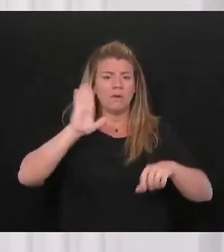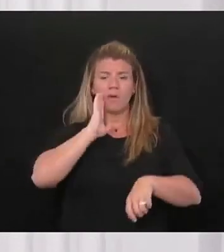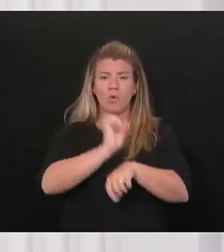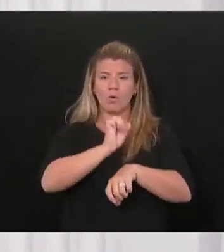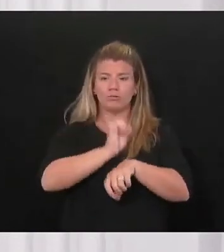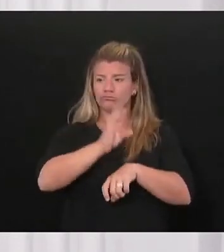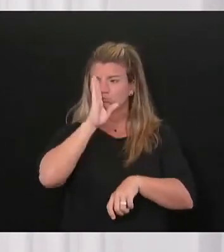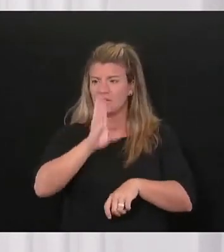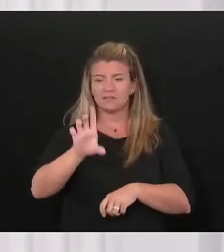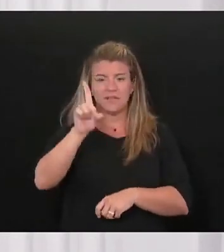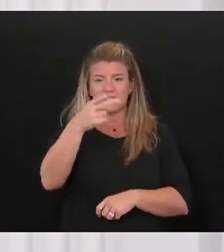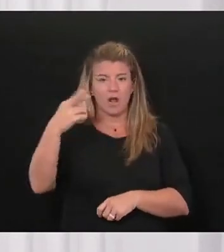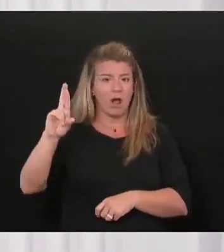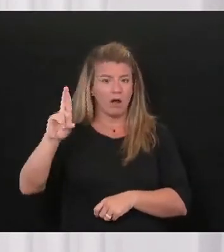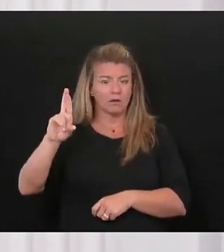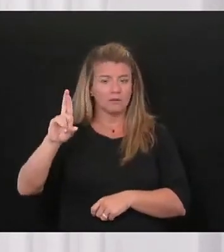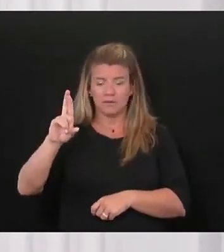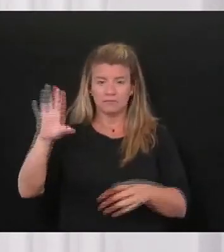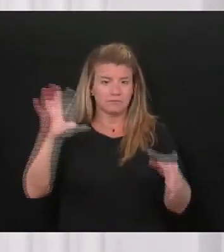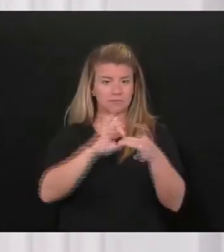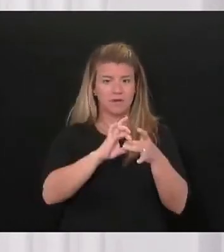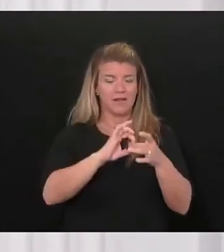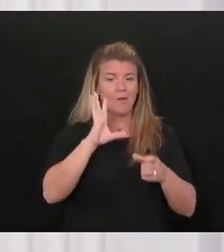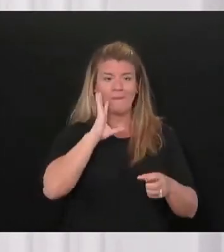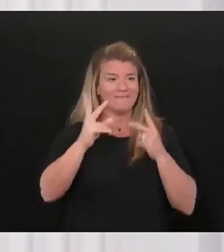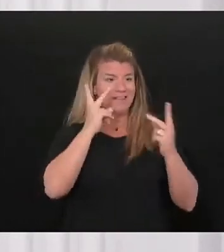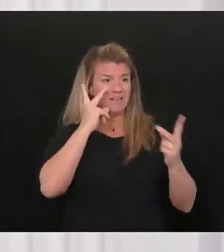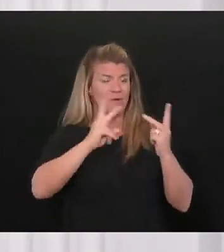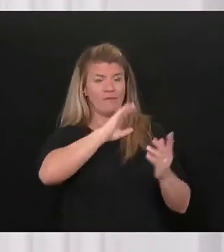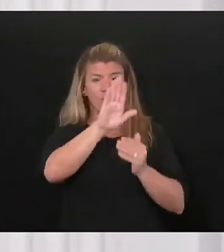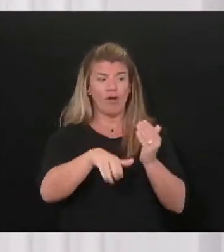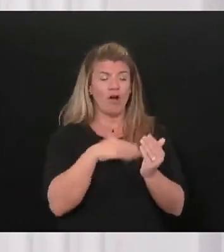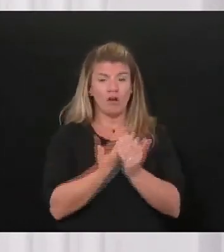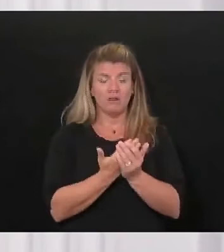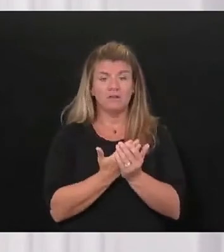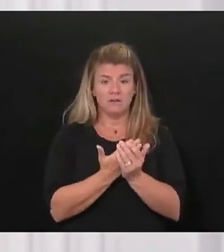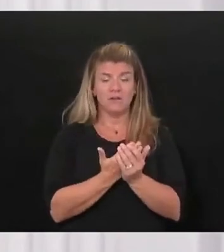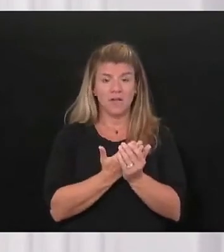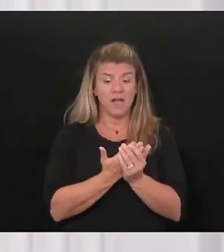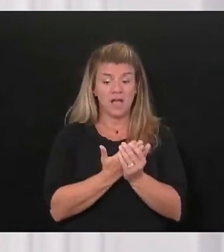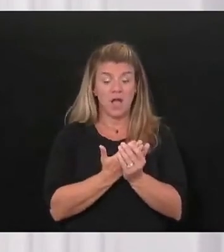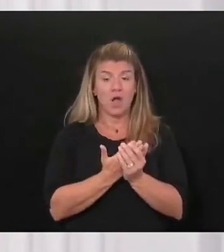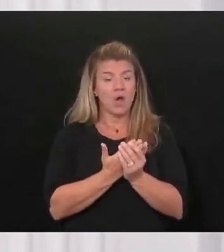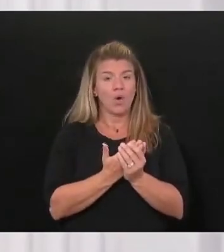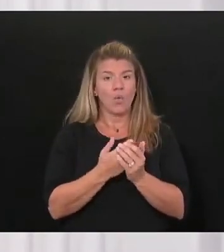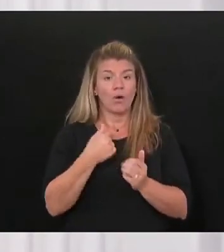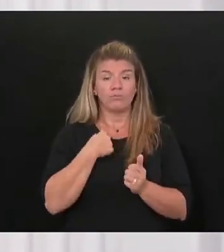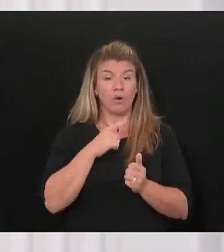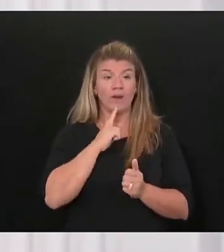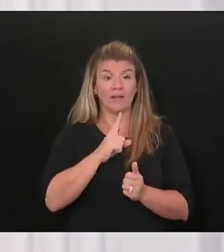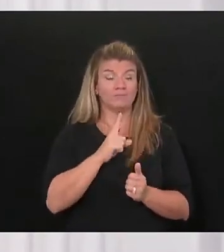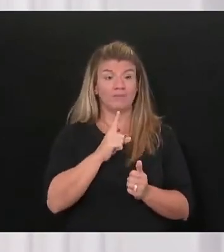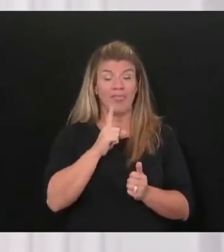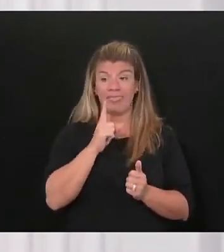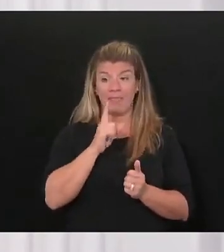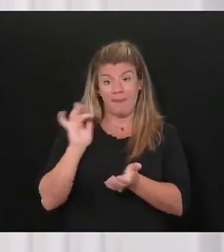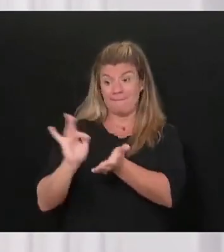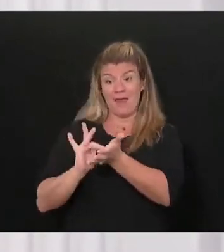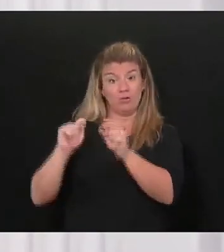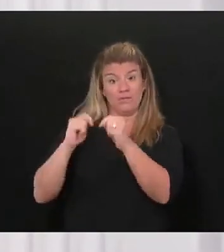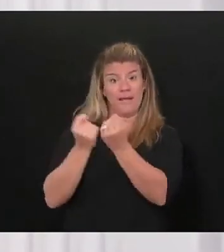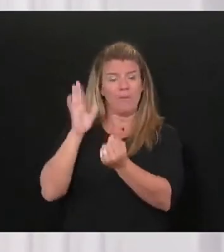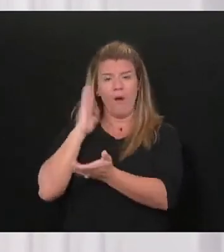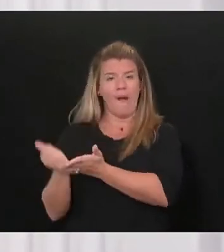with DHHR. It'll be visible to all. In fact, we're leaving it to our medical experts. They will have the metrics,